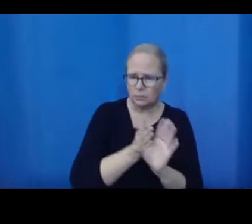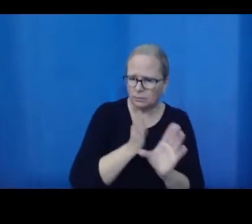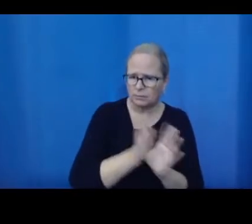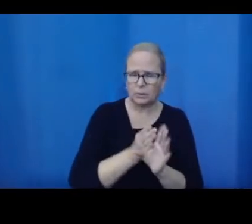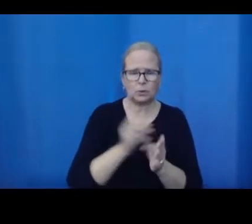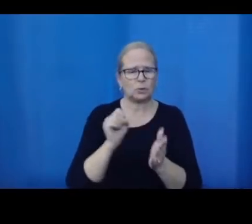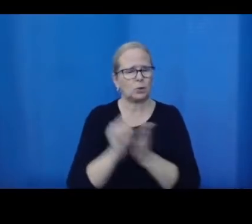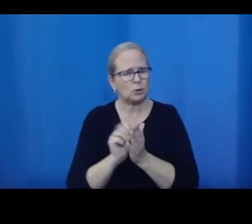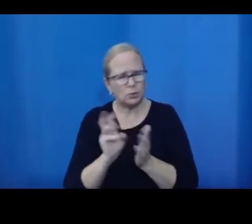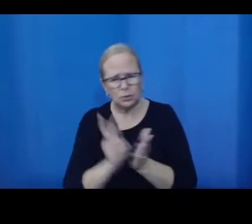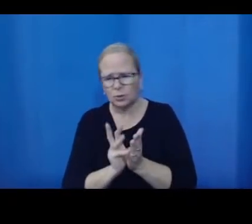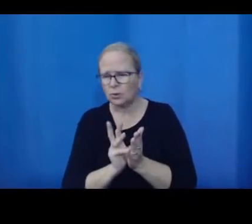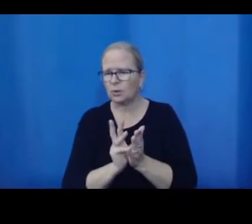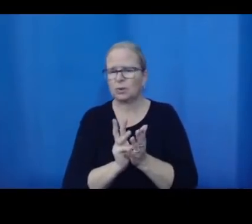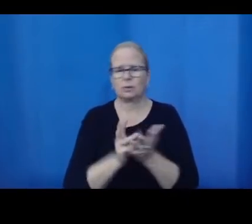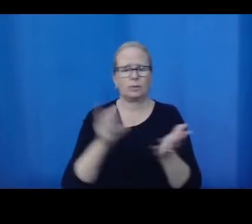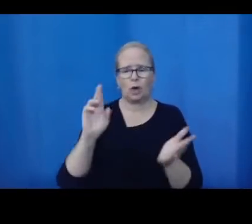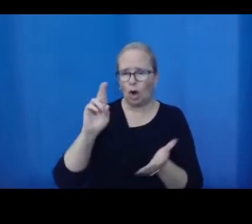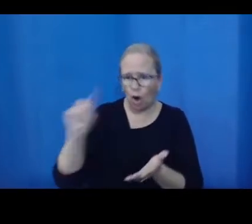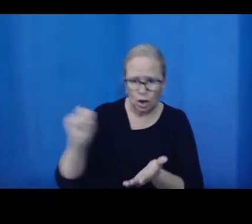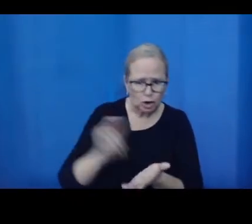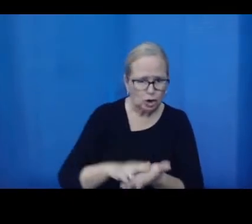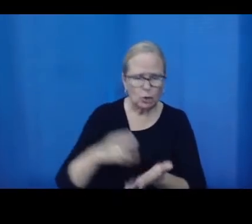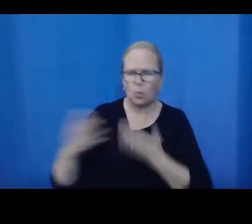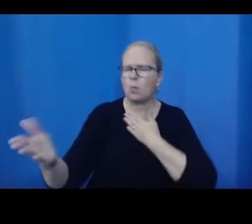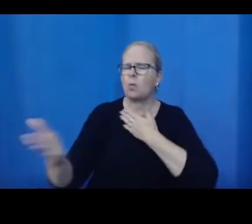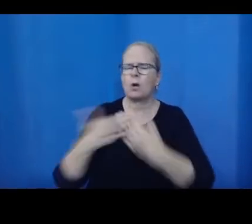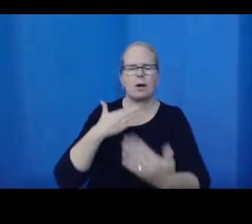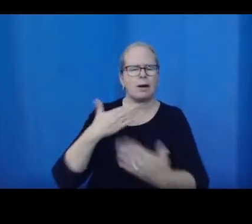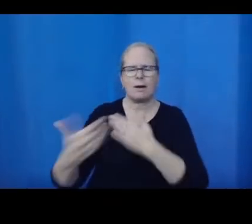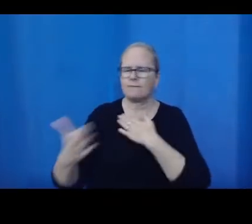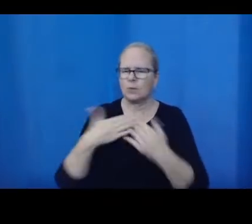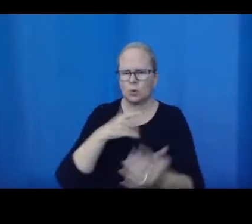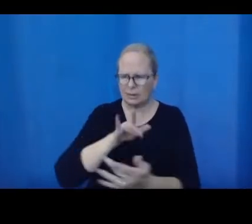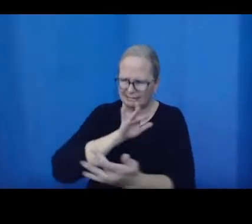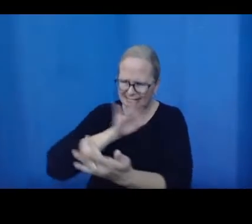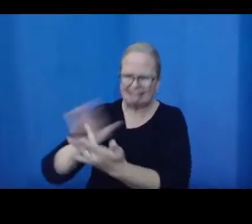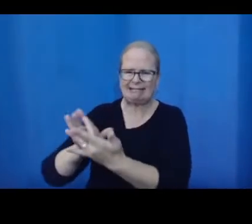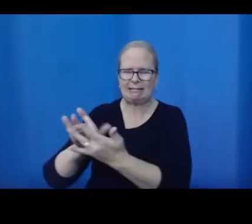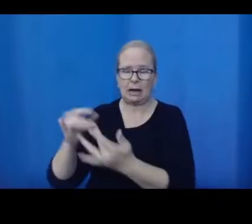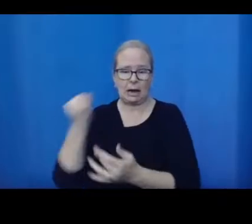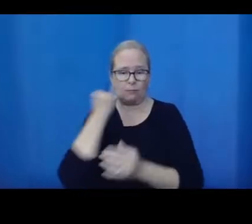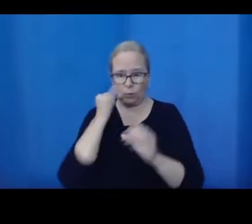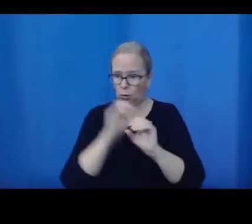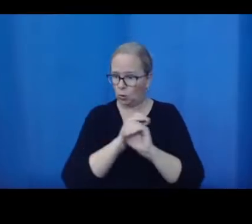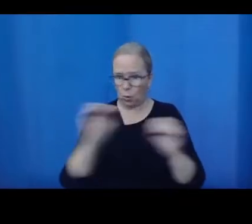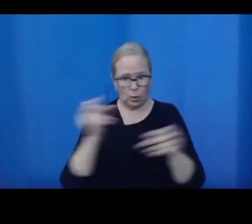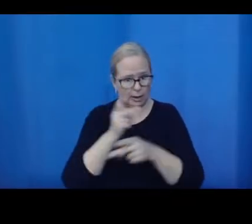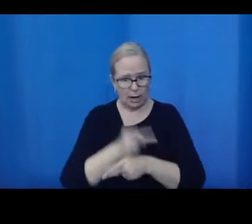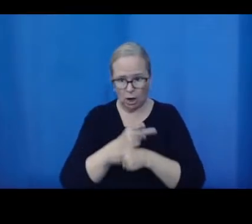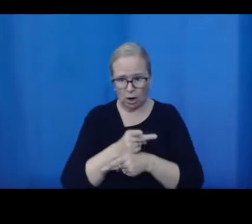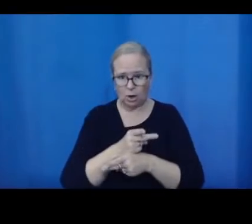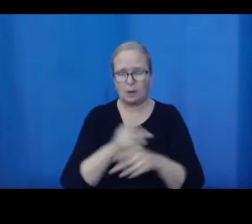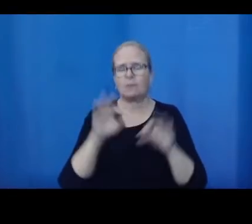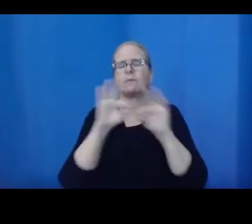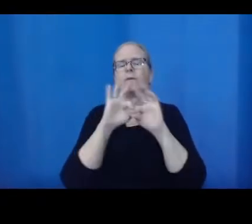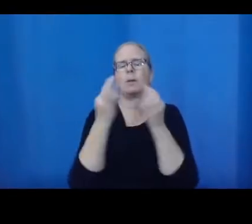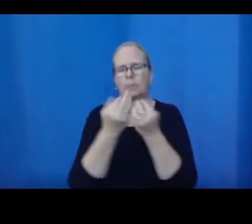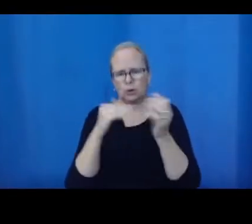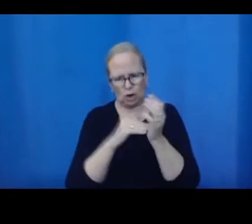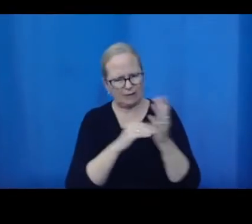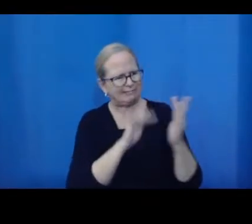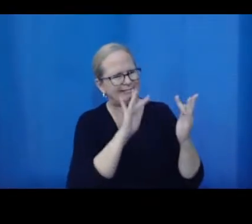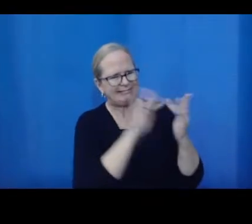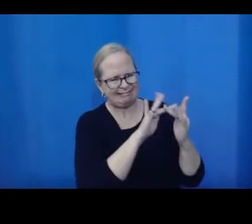reaching out to your family physician, primary care physician, and talking to someone and saying, hey, look, this stuff's happening to me. Should I